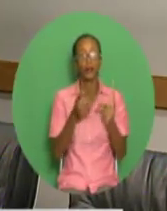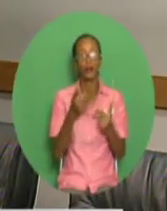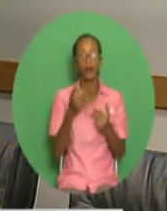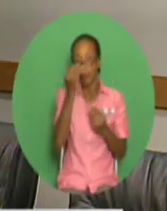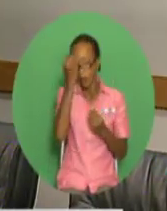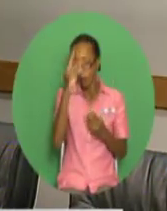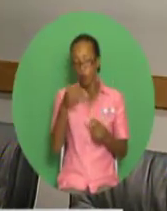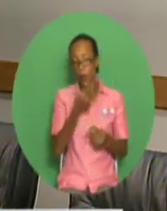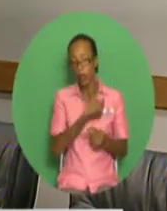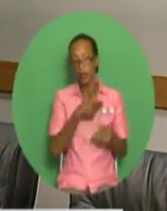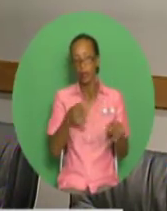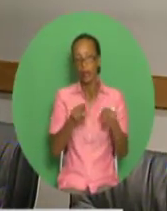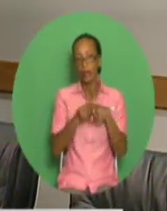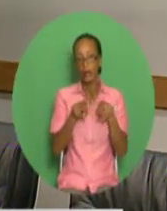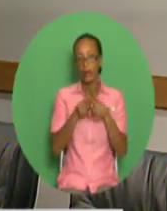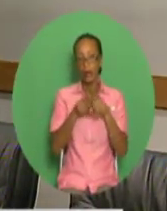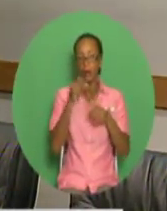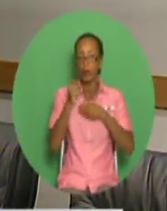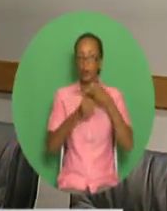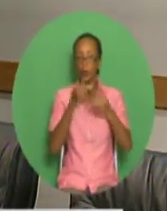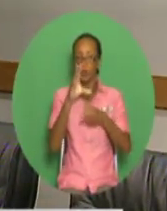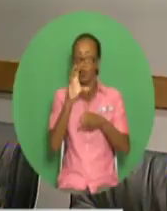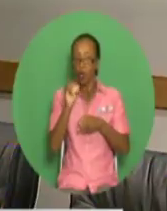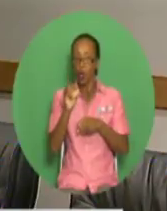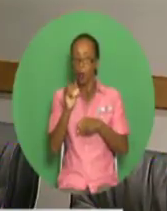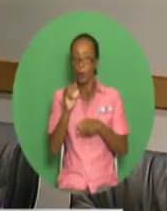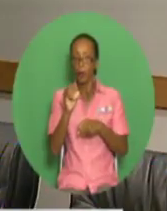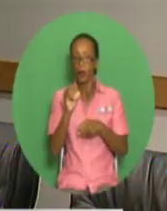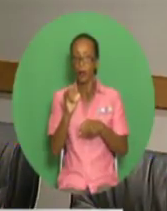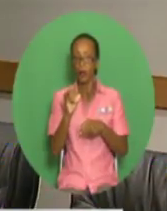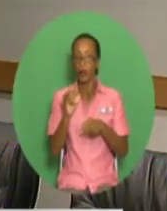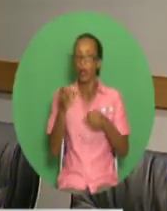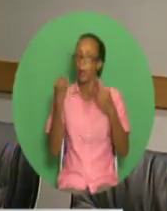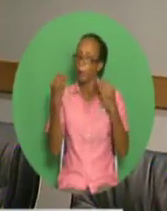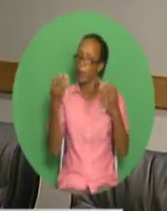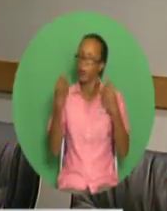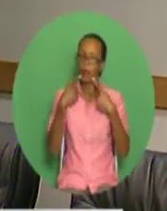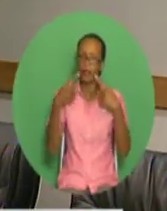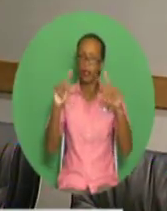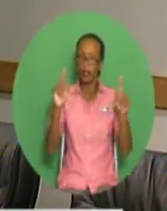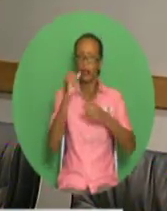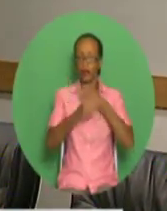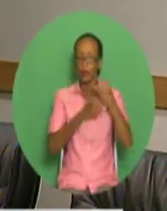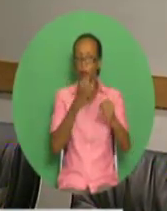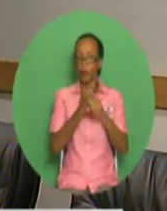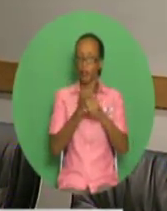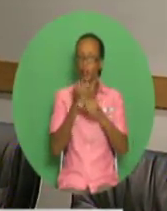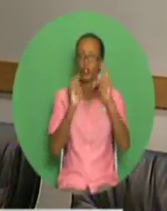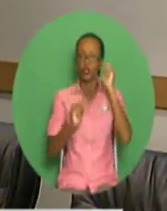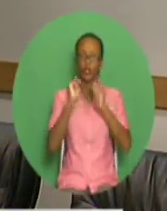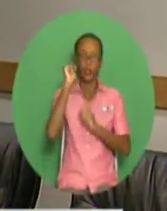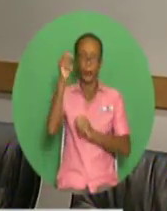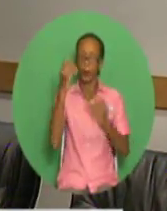with the sport company and the ministry calibrating, the most successful year in sport in the history of Trinidad and Tobago.